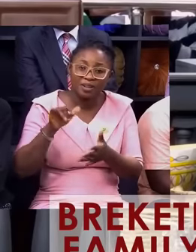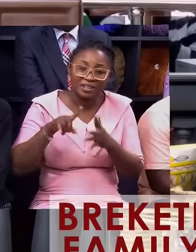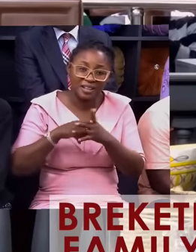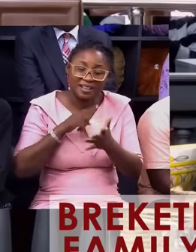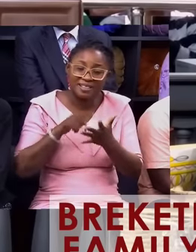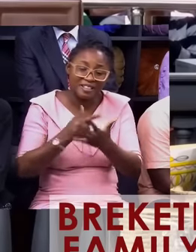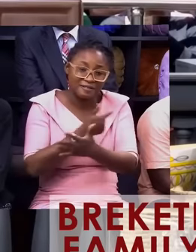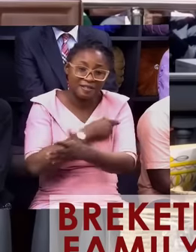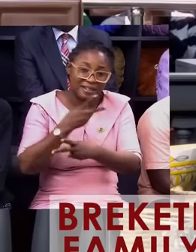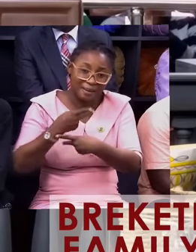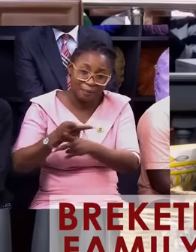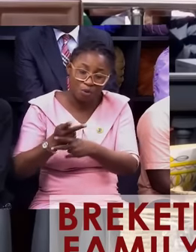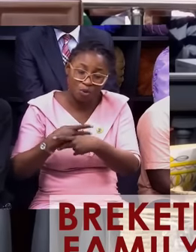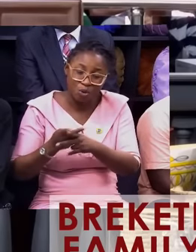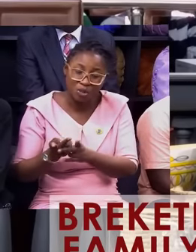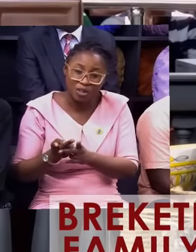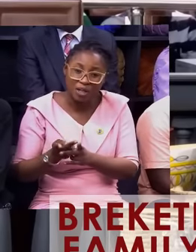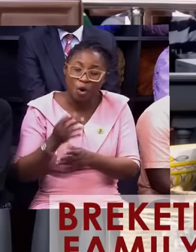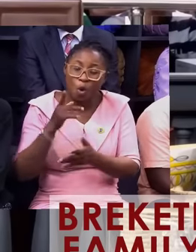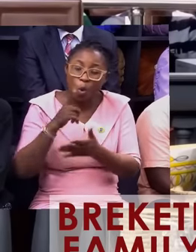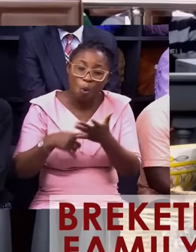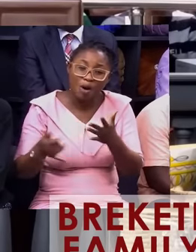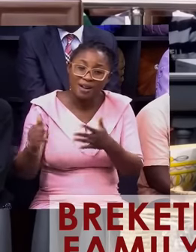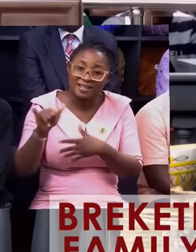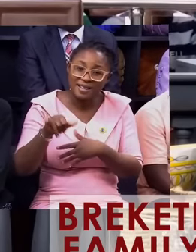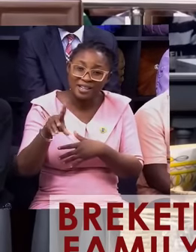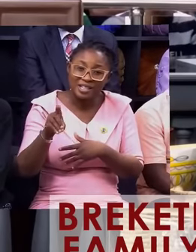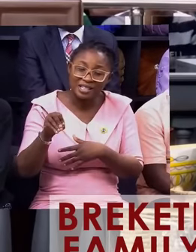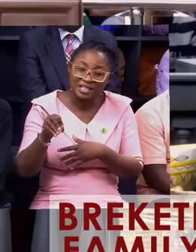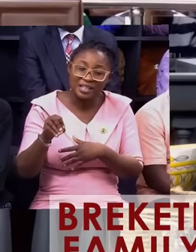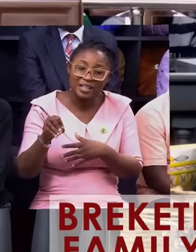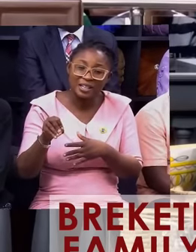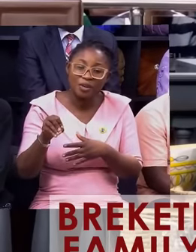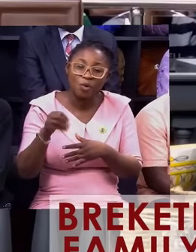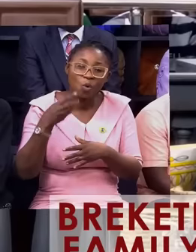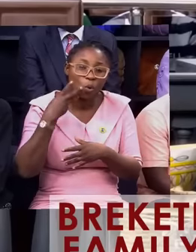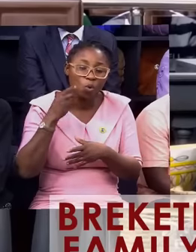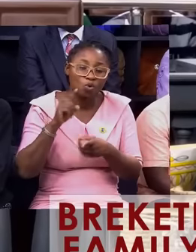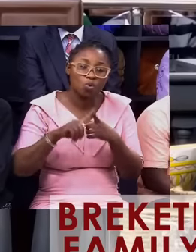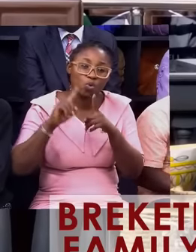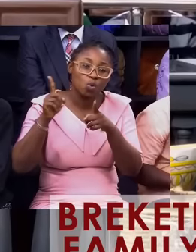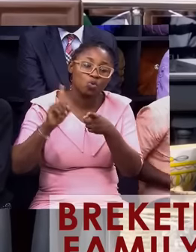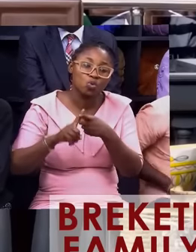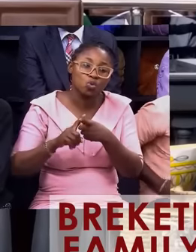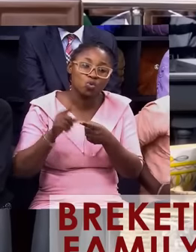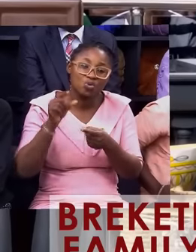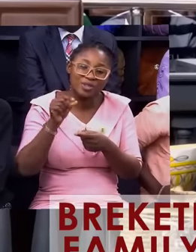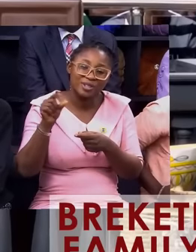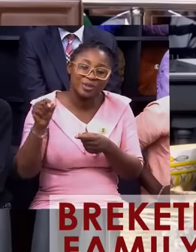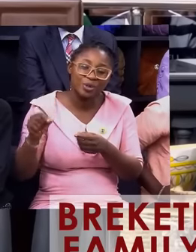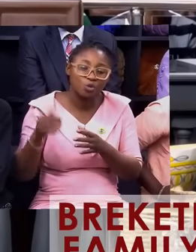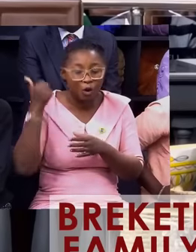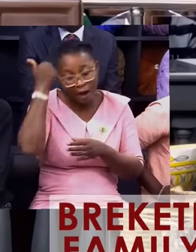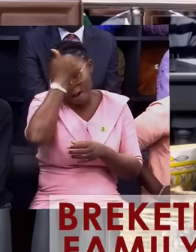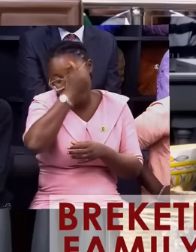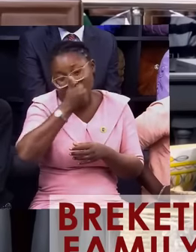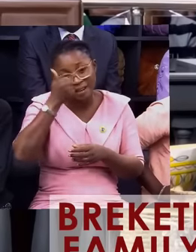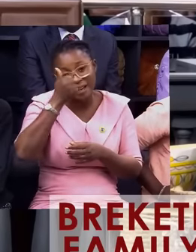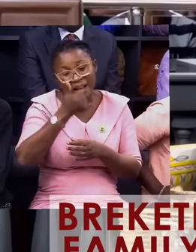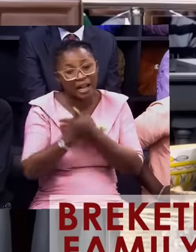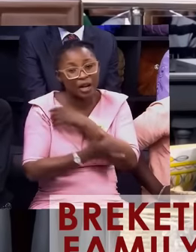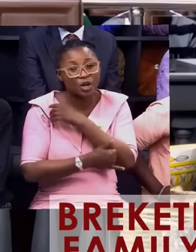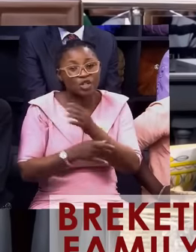started this vacine product what they did what the American did was to go to this small small African countries to